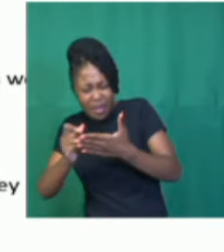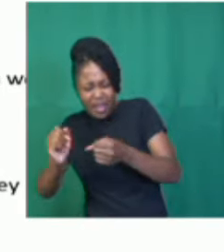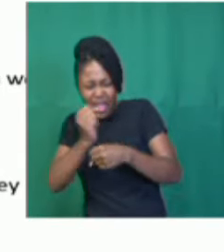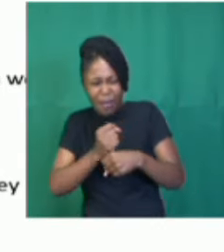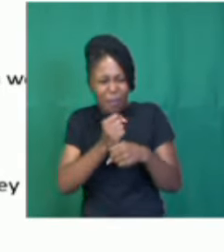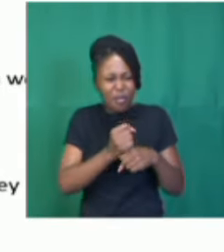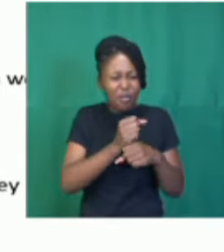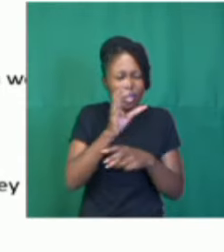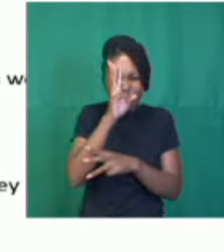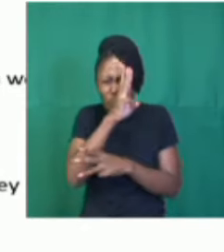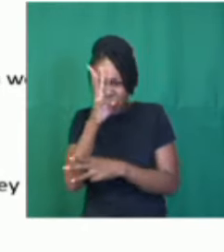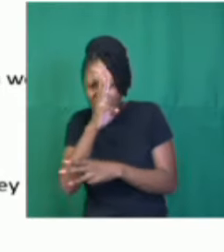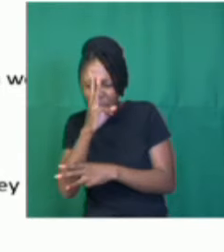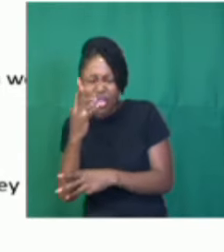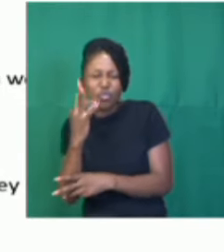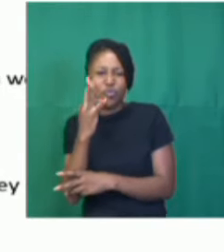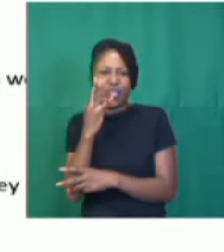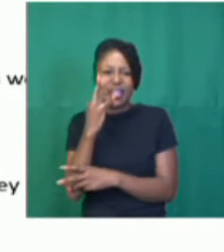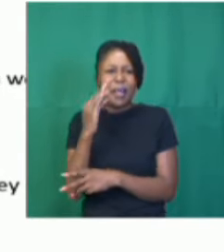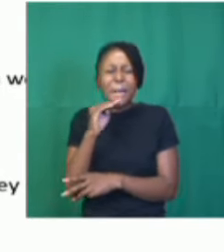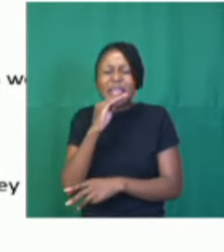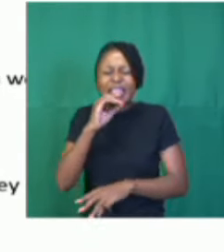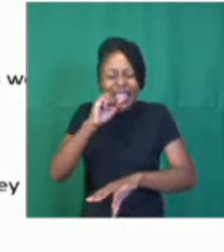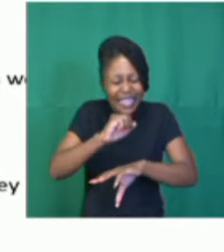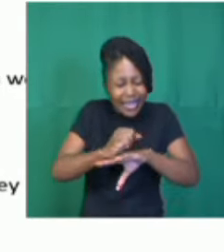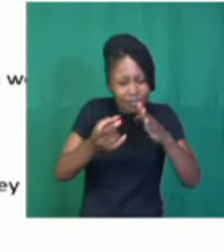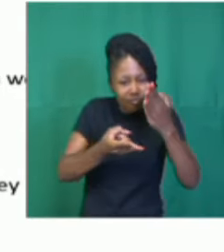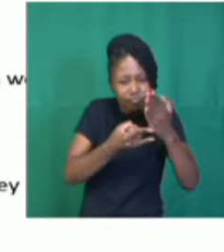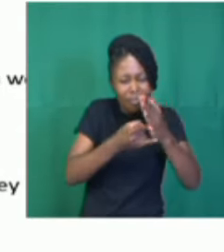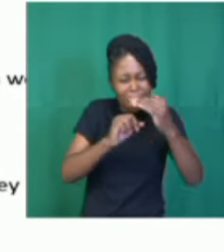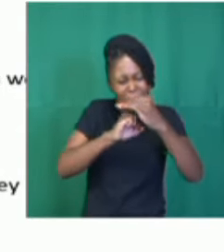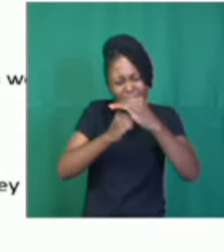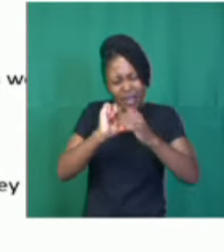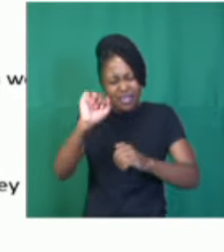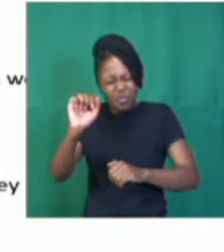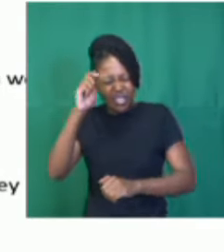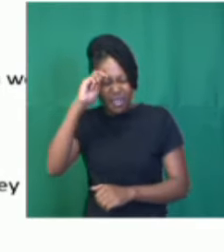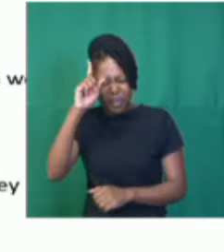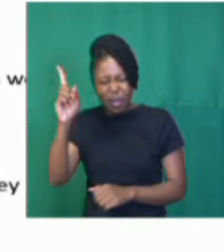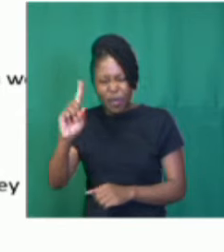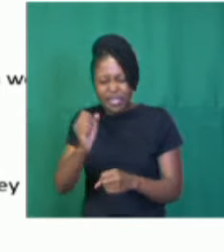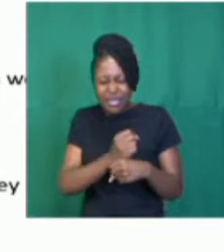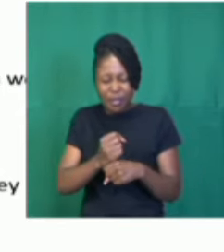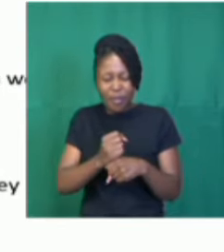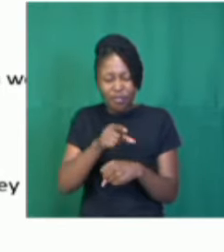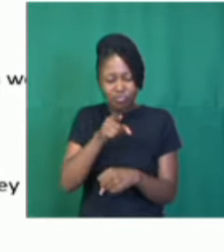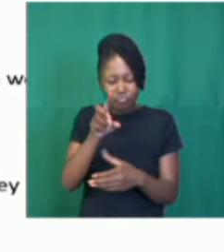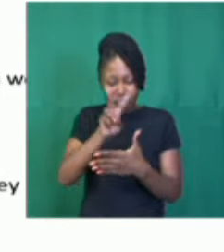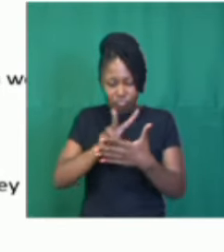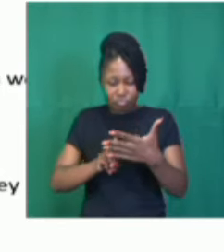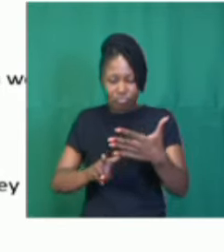your expectations in what you are about to read. Now, there's an exercise that you do while